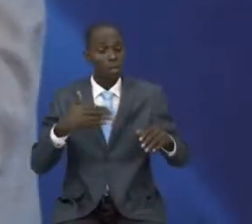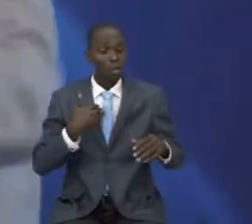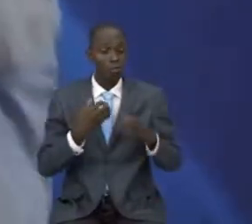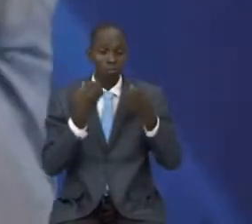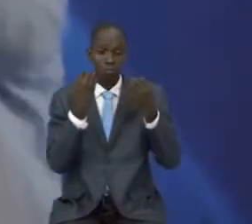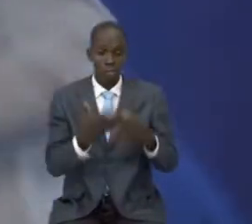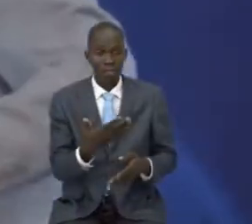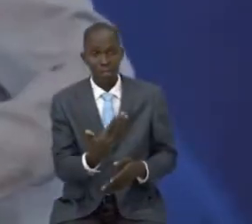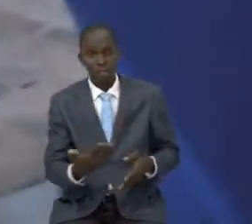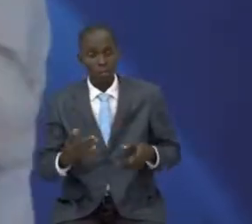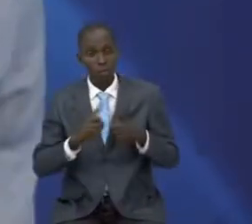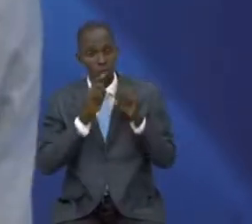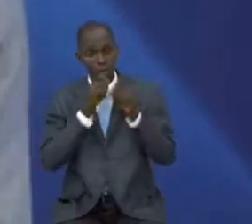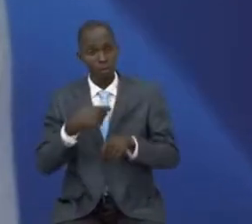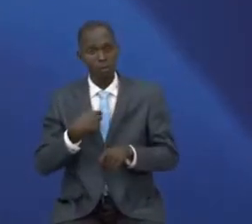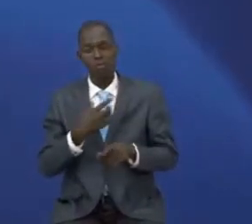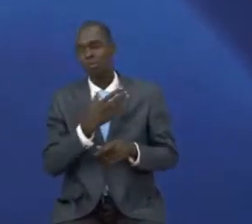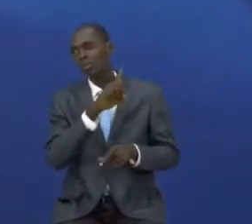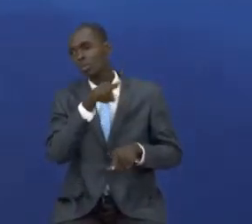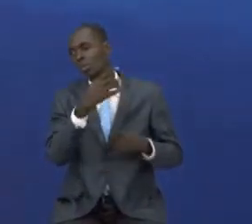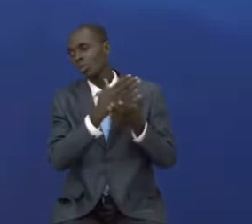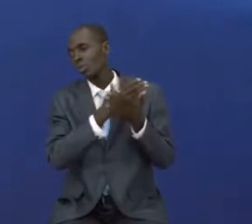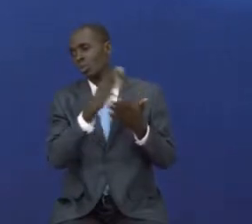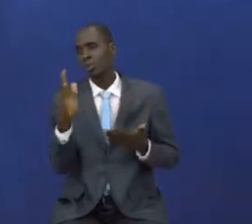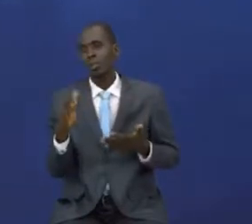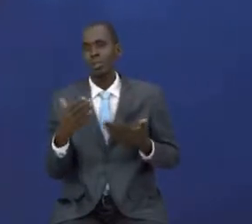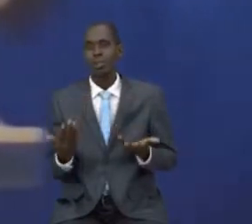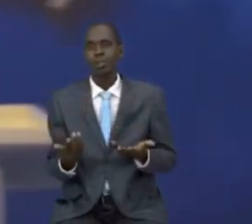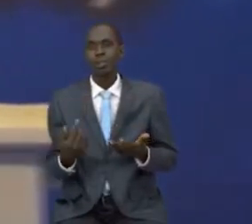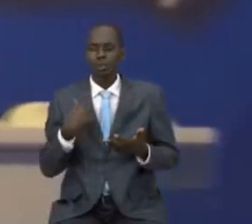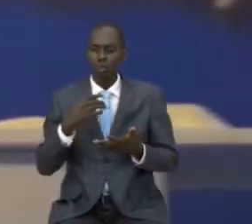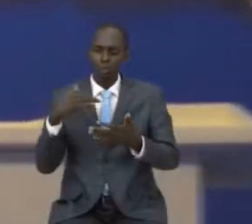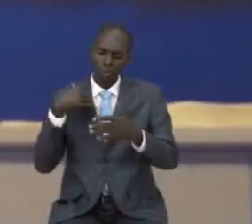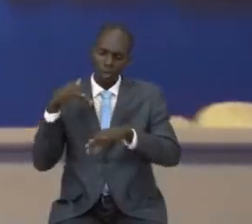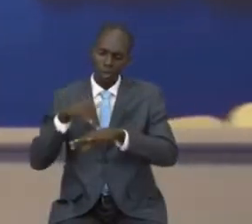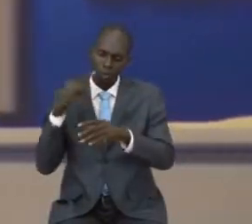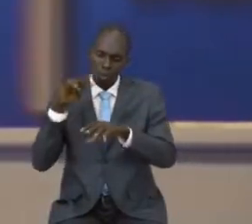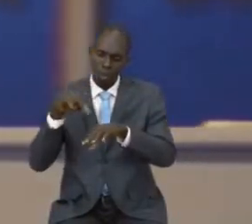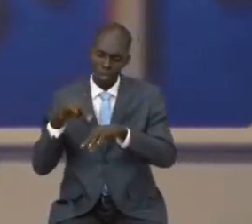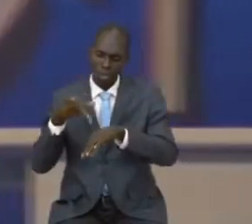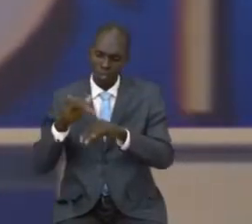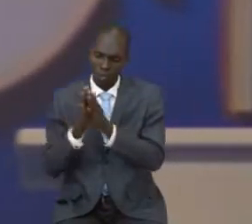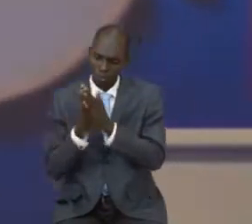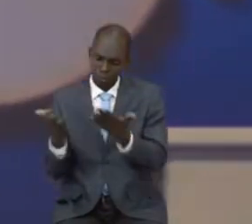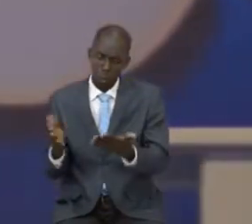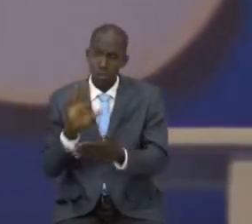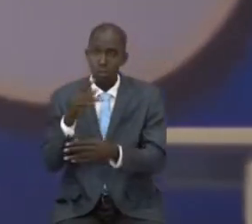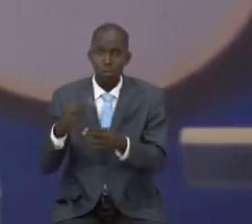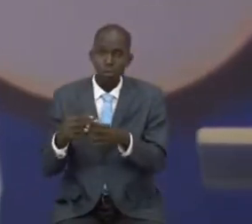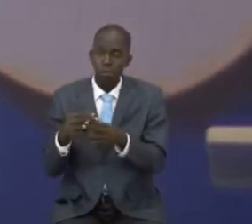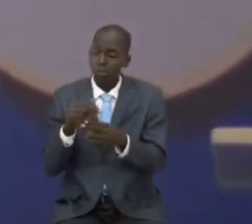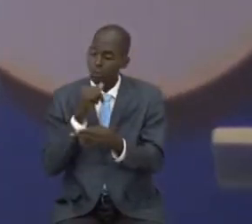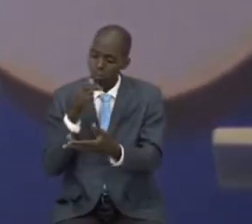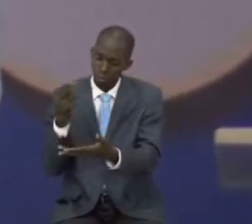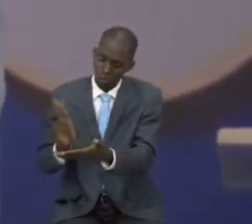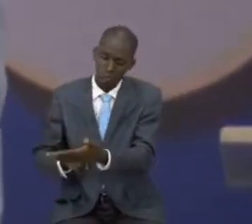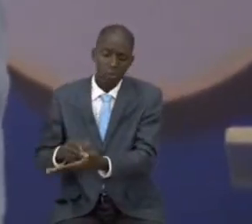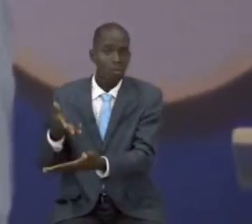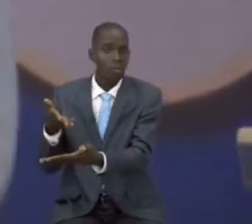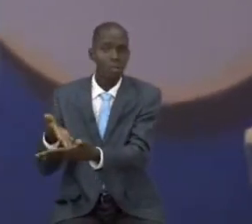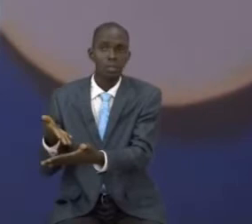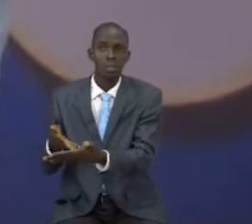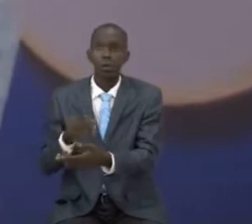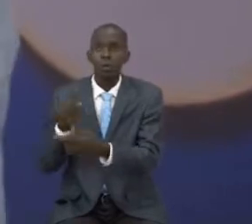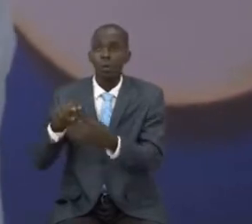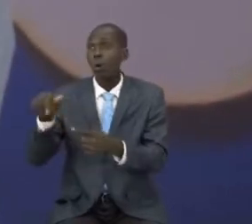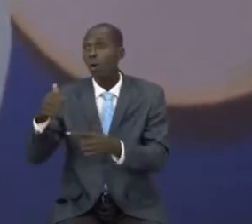substance, go and come back. We've been looking at the register, and they didn't mark your name the other time when everybody was